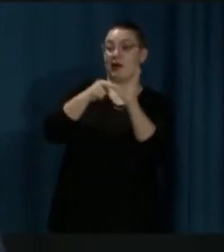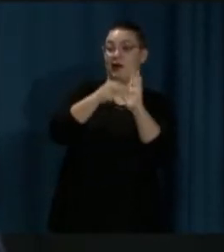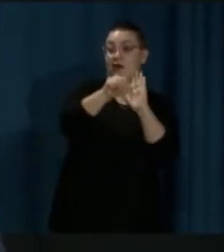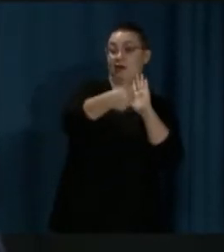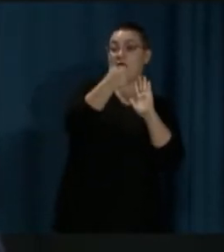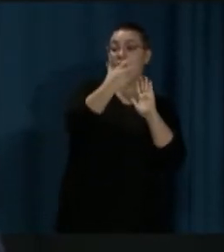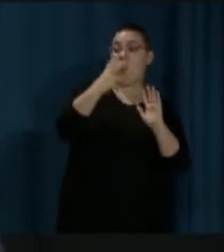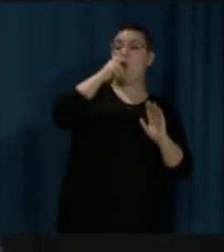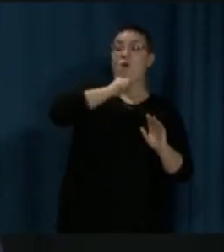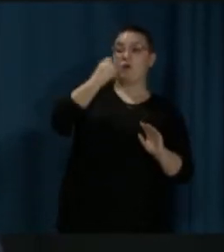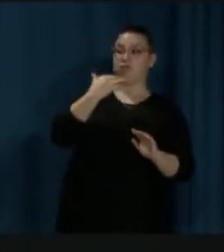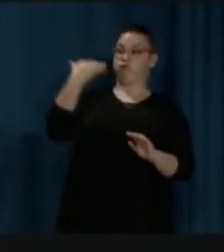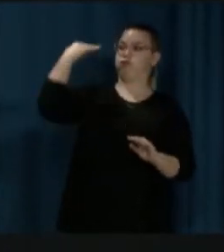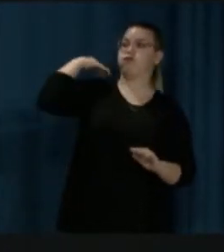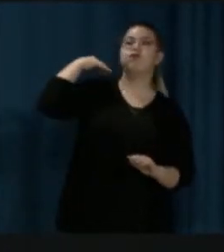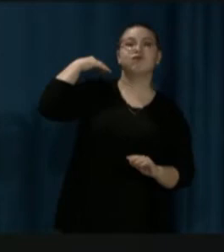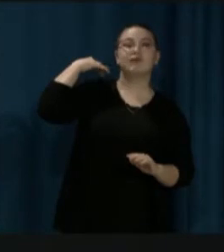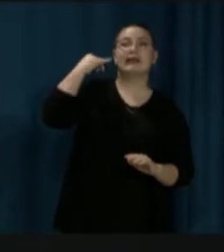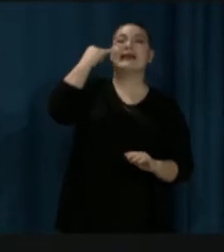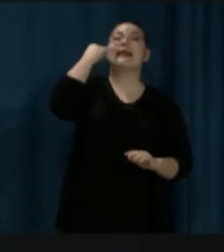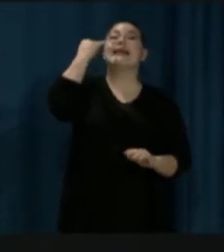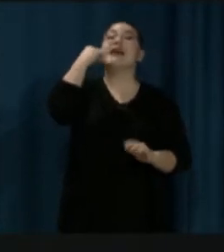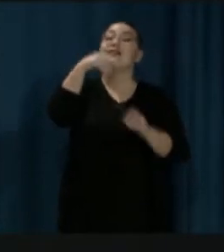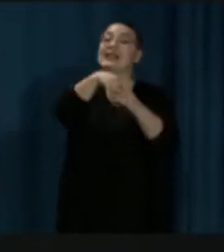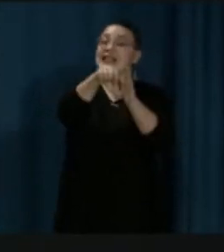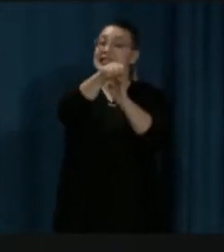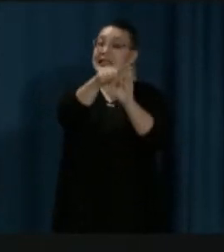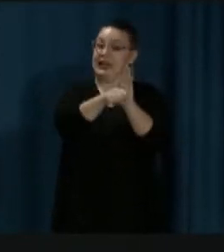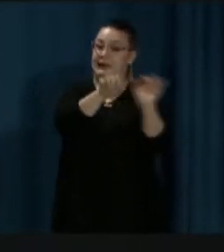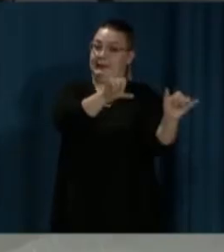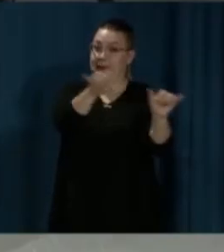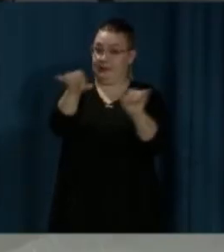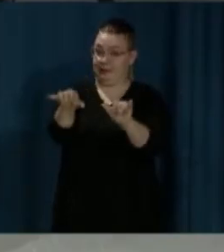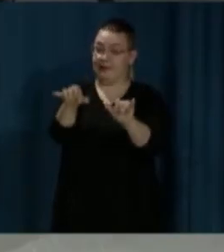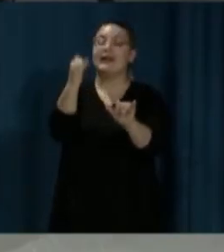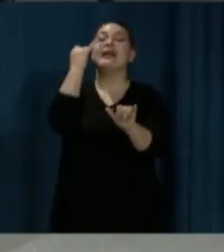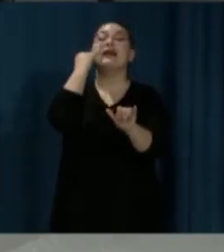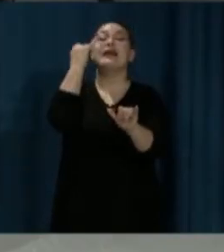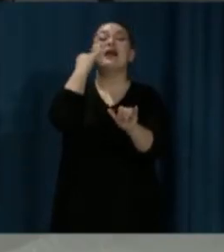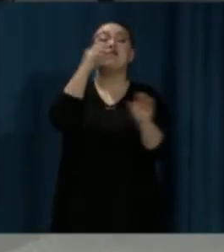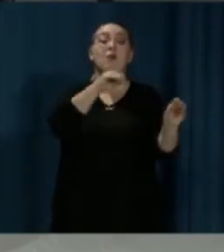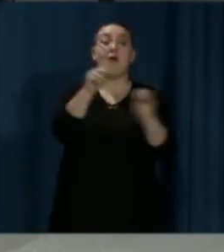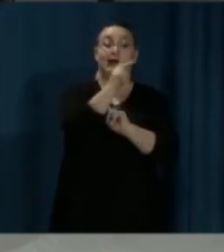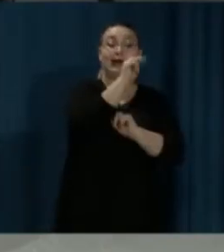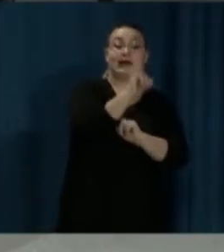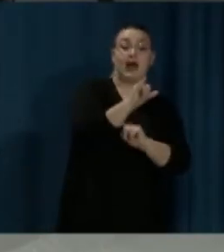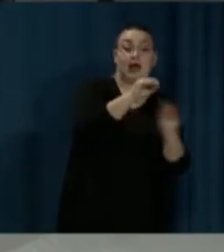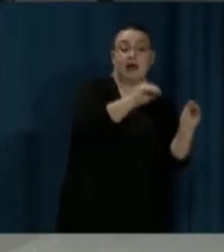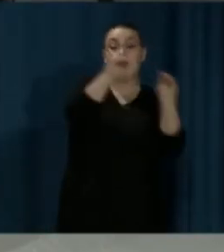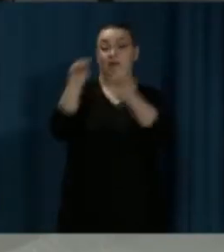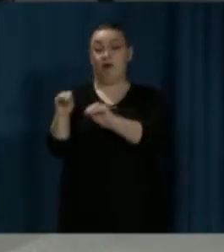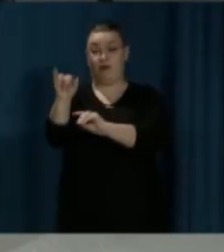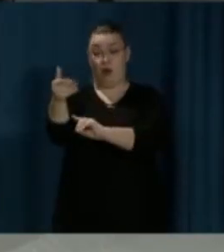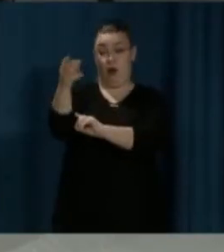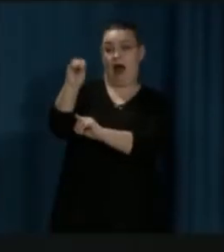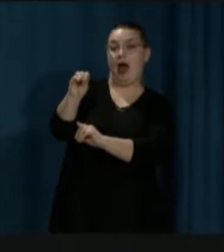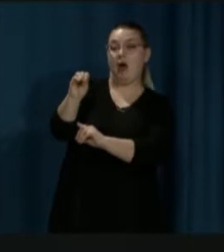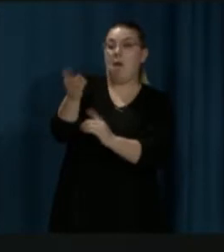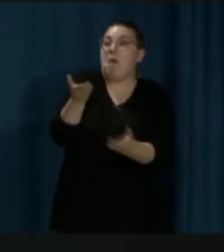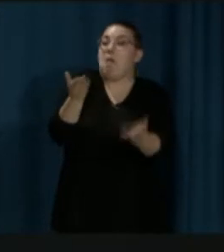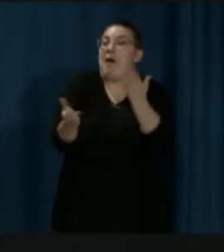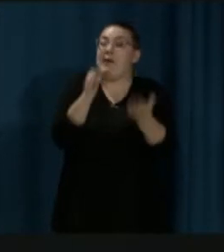old address. If you're in the same state, probably. Ah, okay. If you move from Kentucky to Ohio, probably